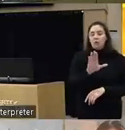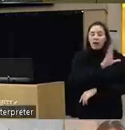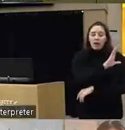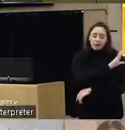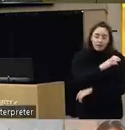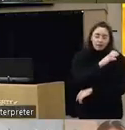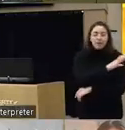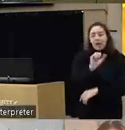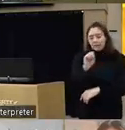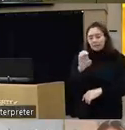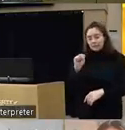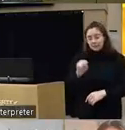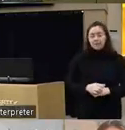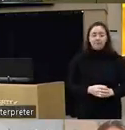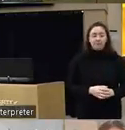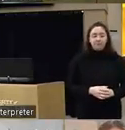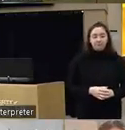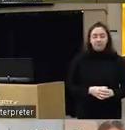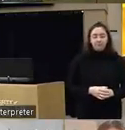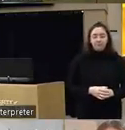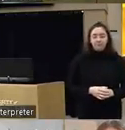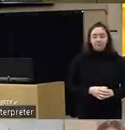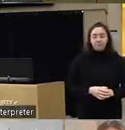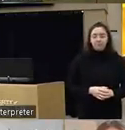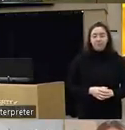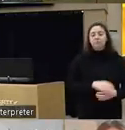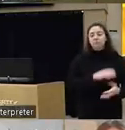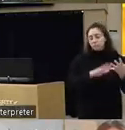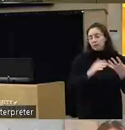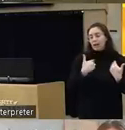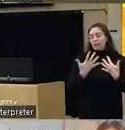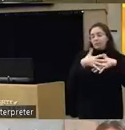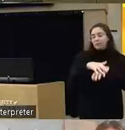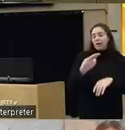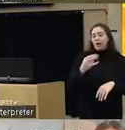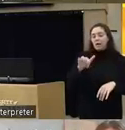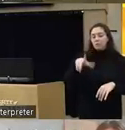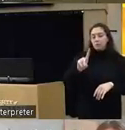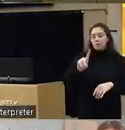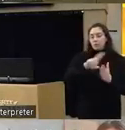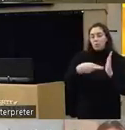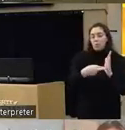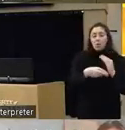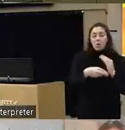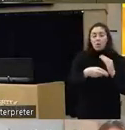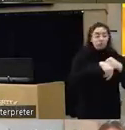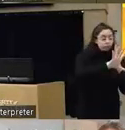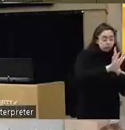that supervision. And then we have this role being a hybrid role of televideo and in-person appointments